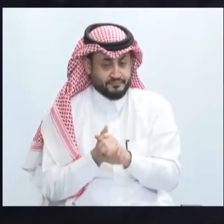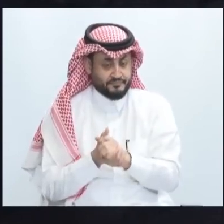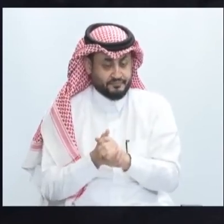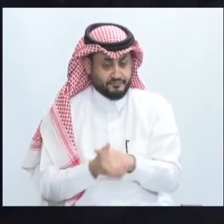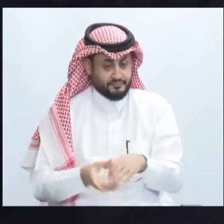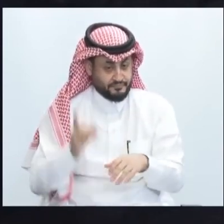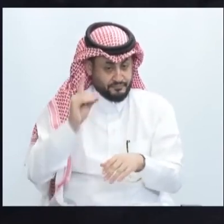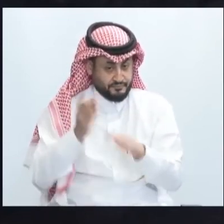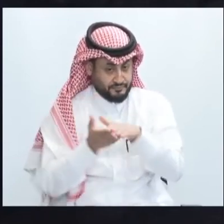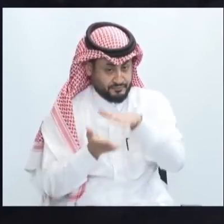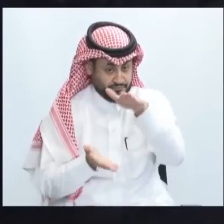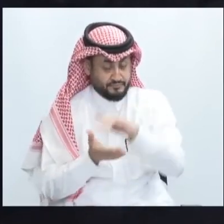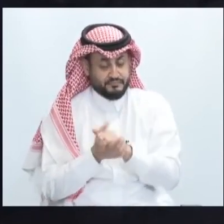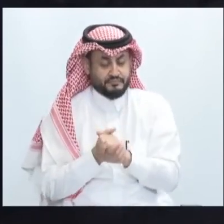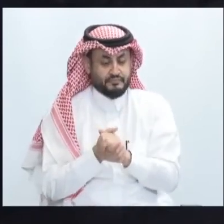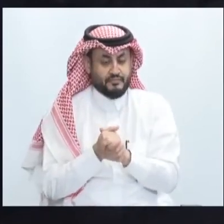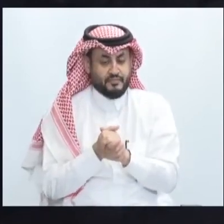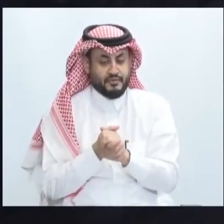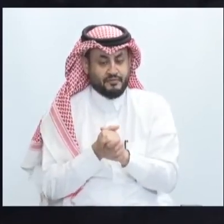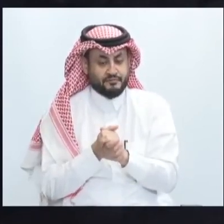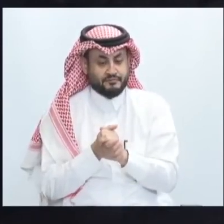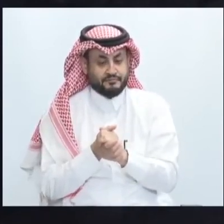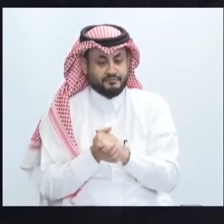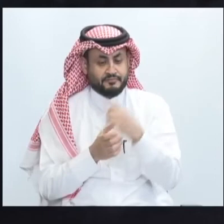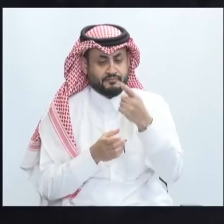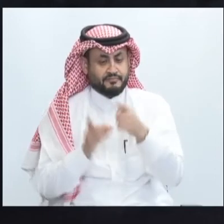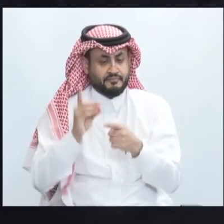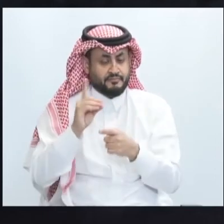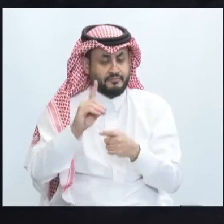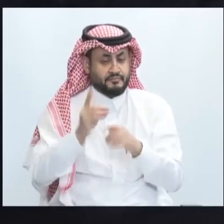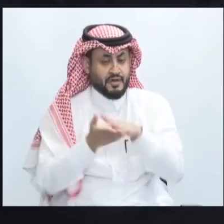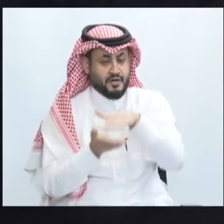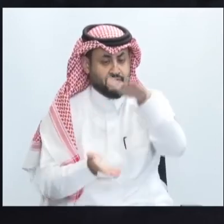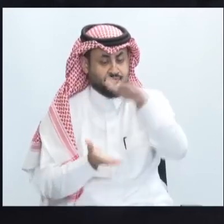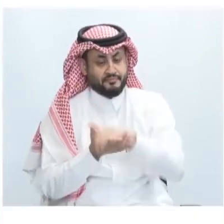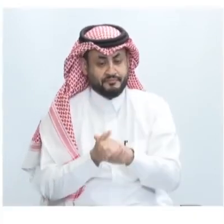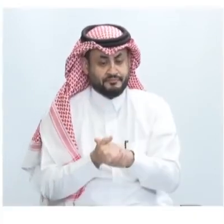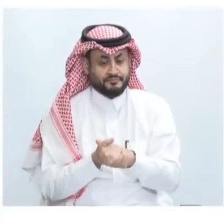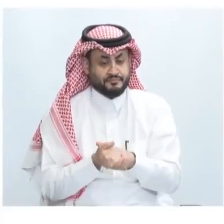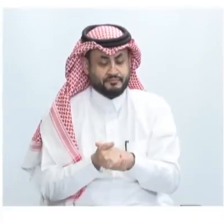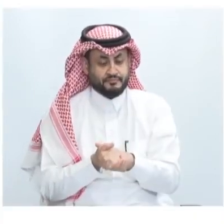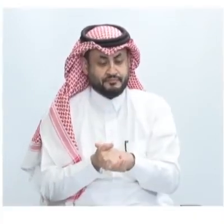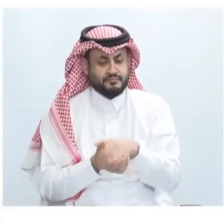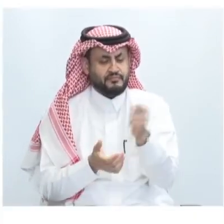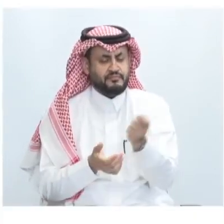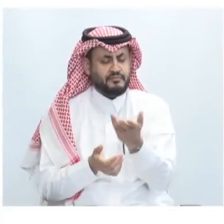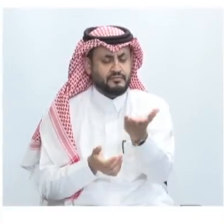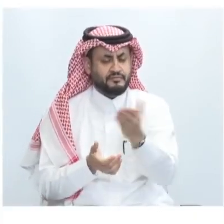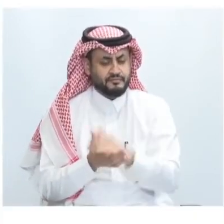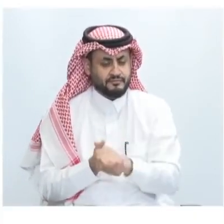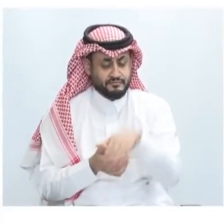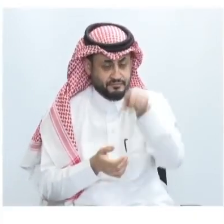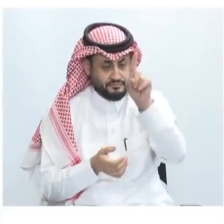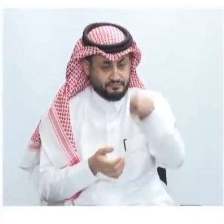is in capital. Excellent. So this is D in capital form. Okay, how to write it?